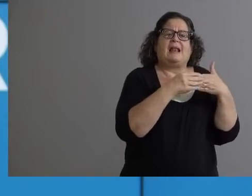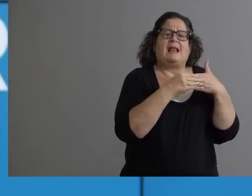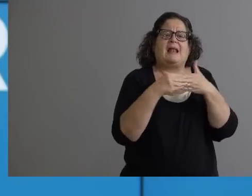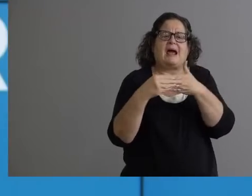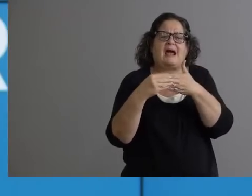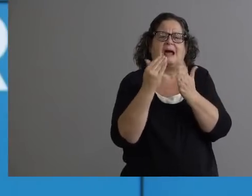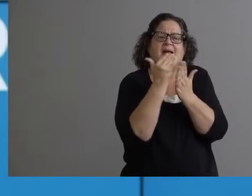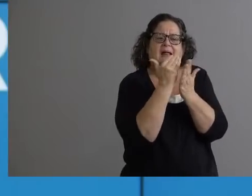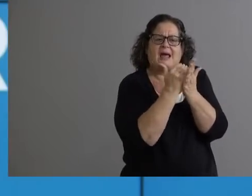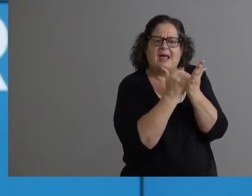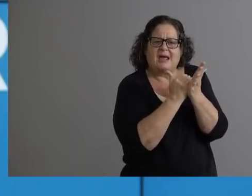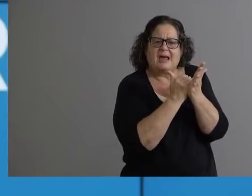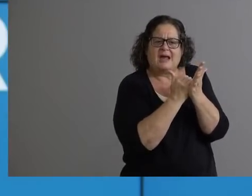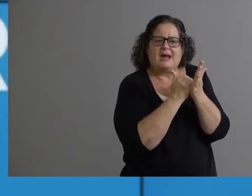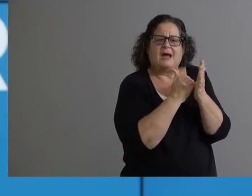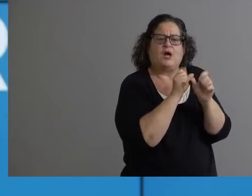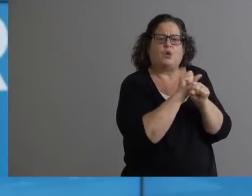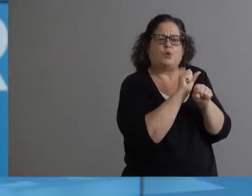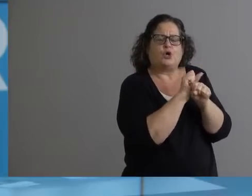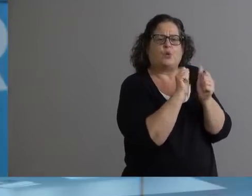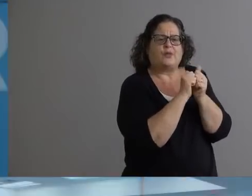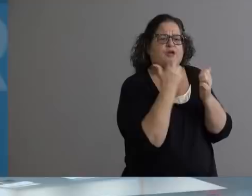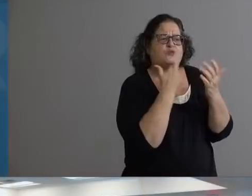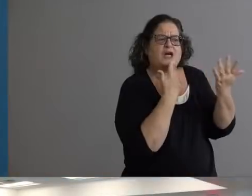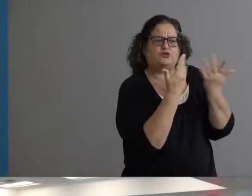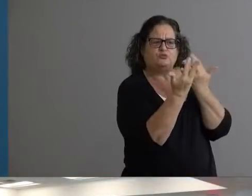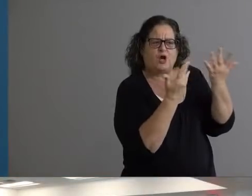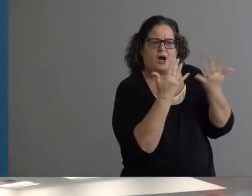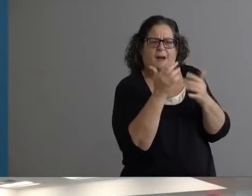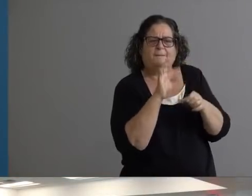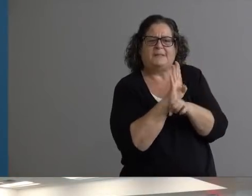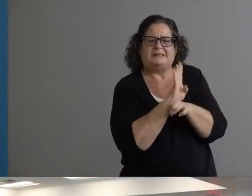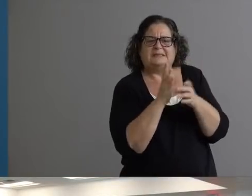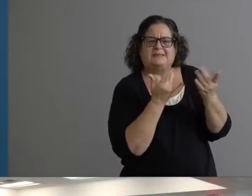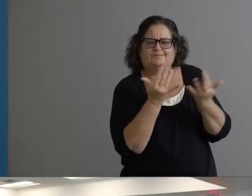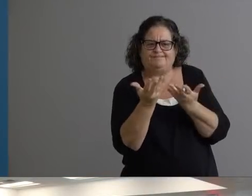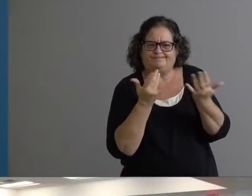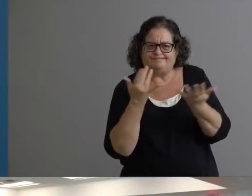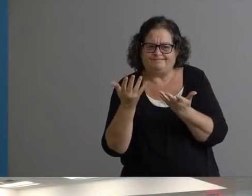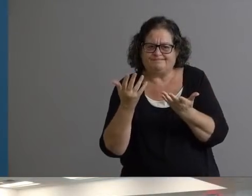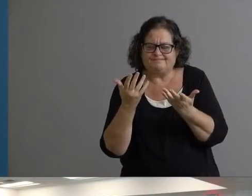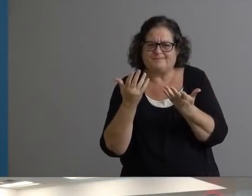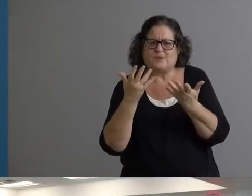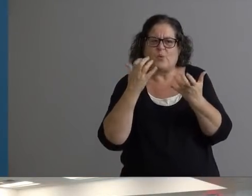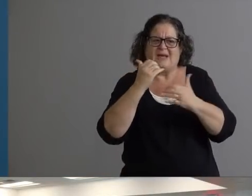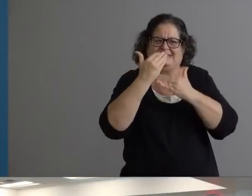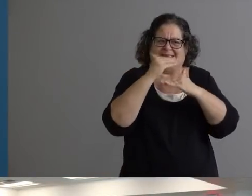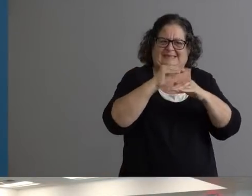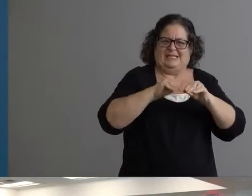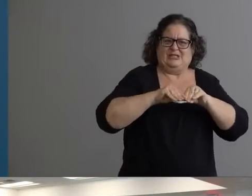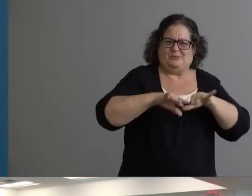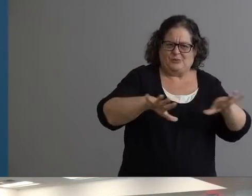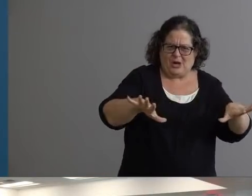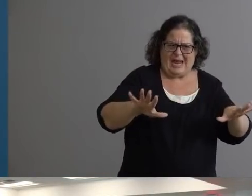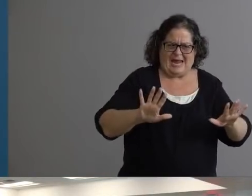reducing the spread. That's not additional guidance. That's not even new. I think it's 3 weeks old. I think